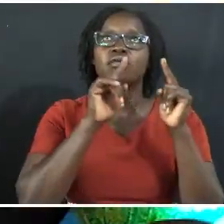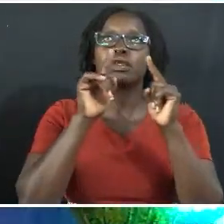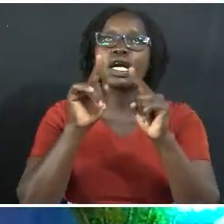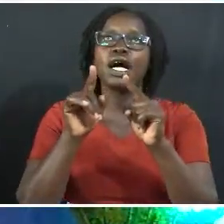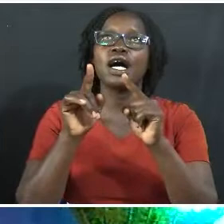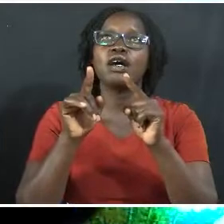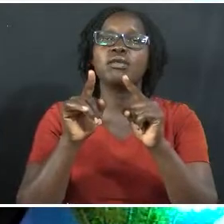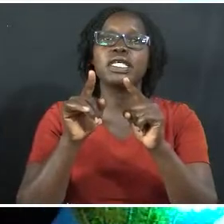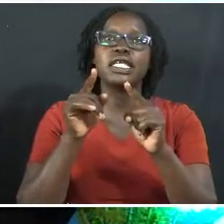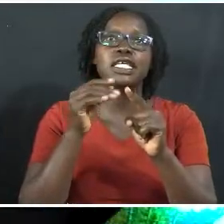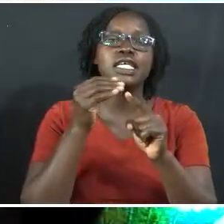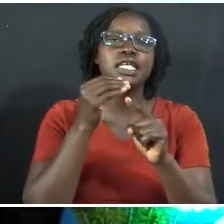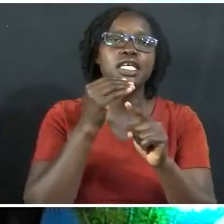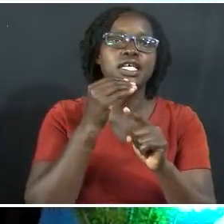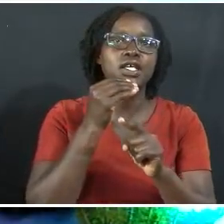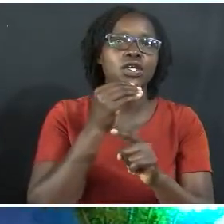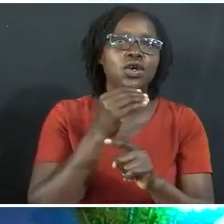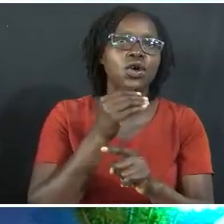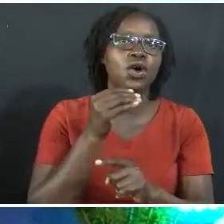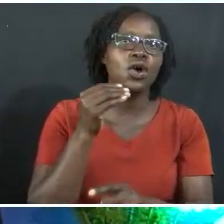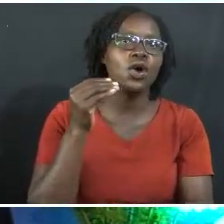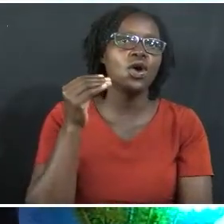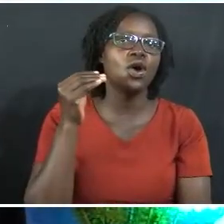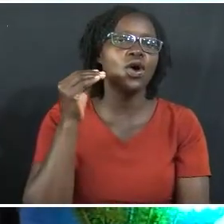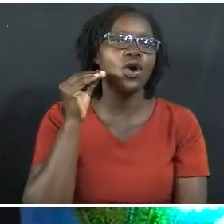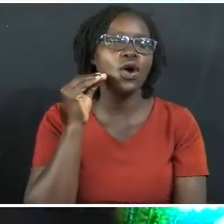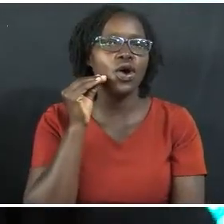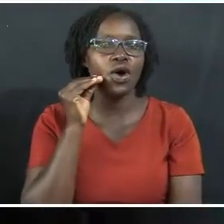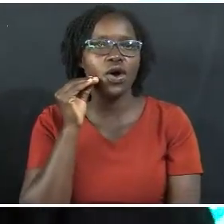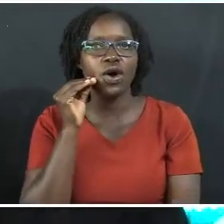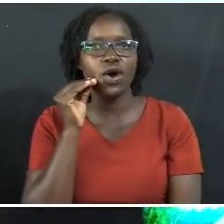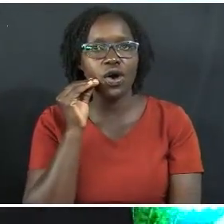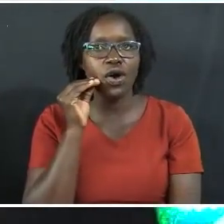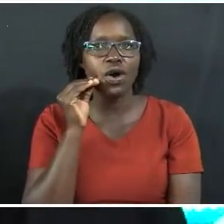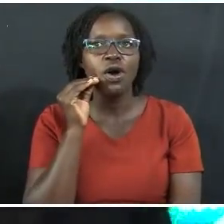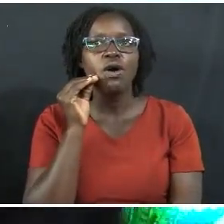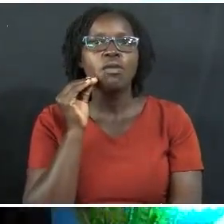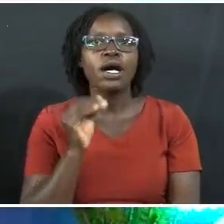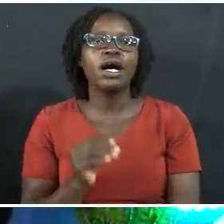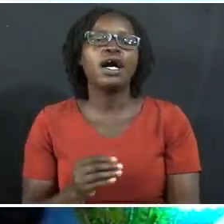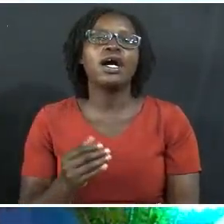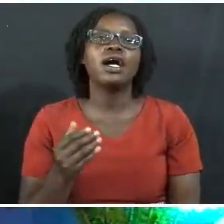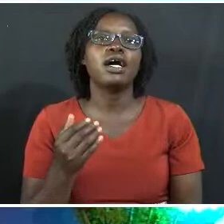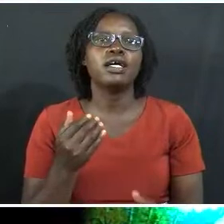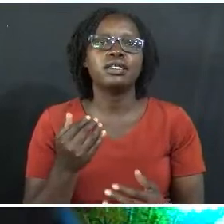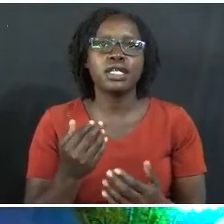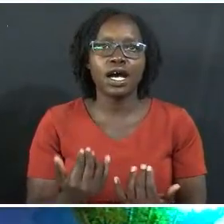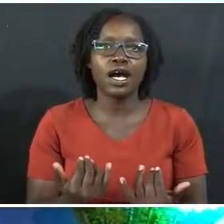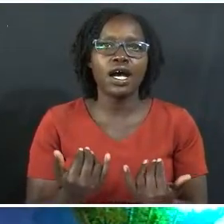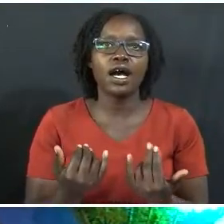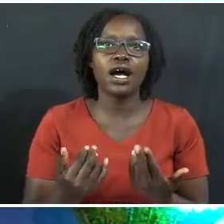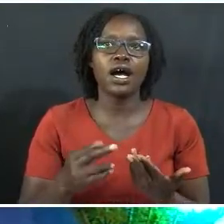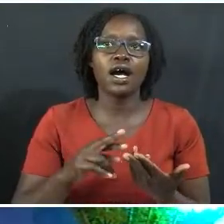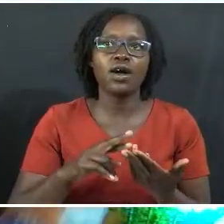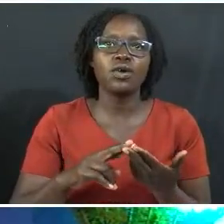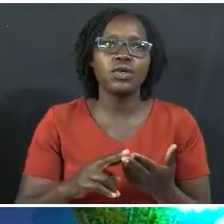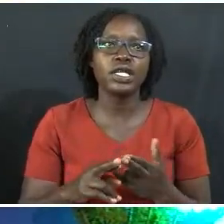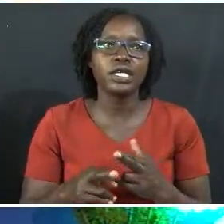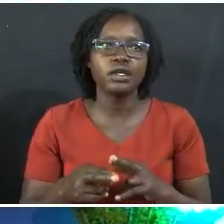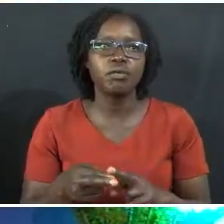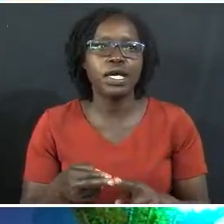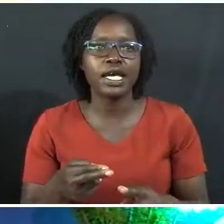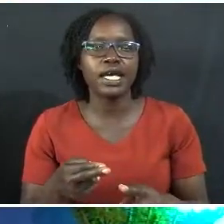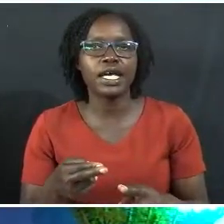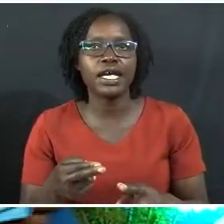I am not ashamed to come out of the congregation to stand in front of them and to